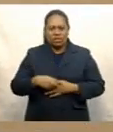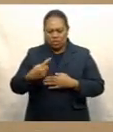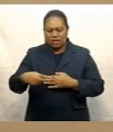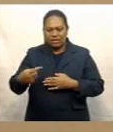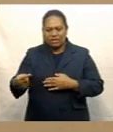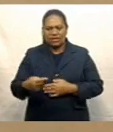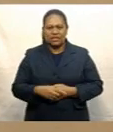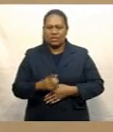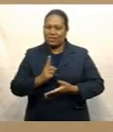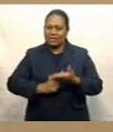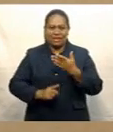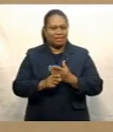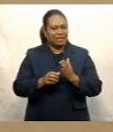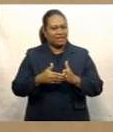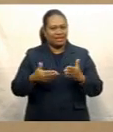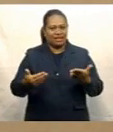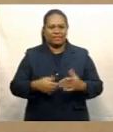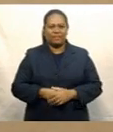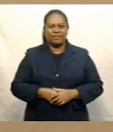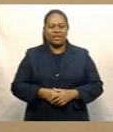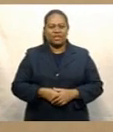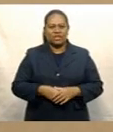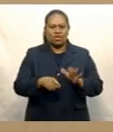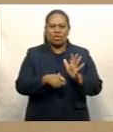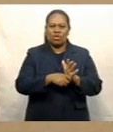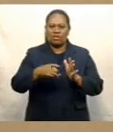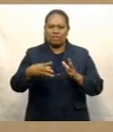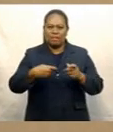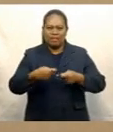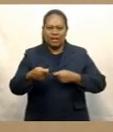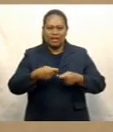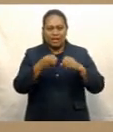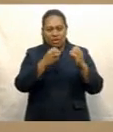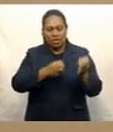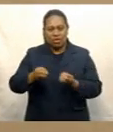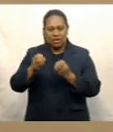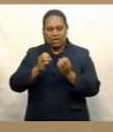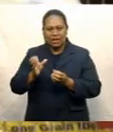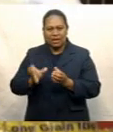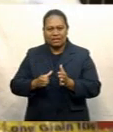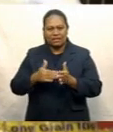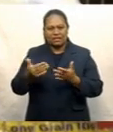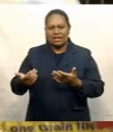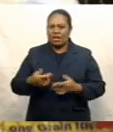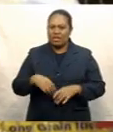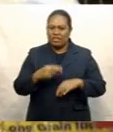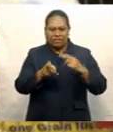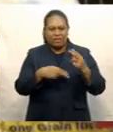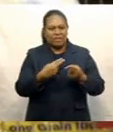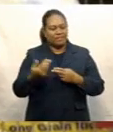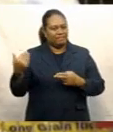trying times. Rock market organizer Elena Kalunisinga says livelihoods have been affected due to a decline in sales